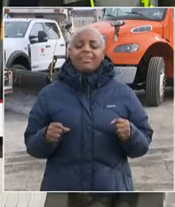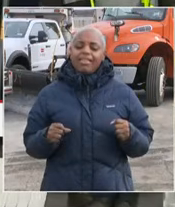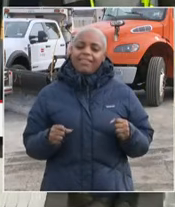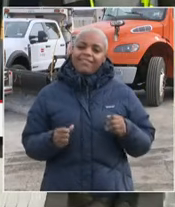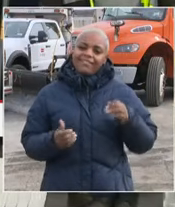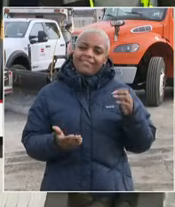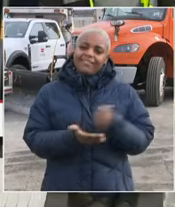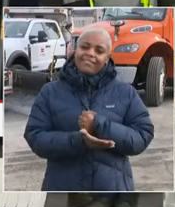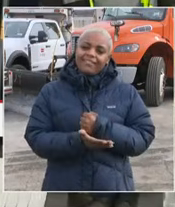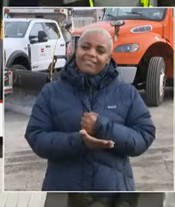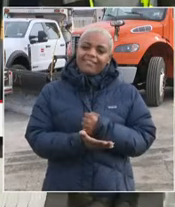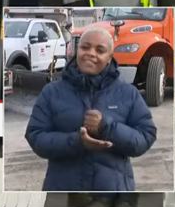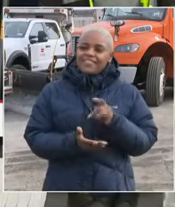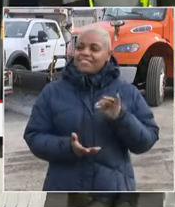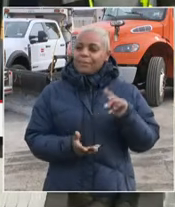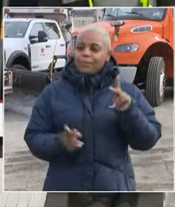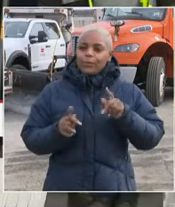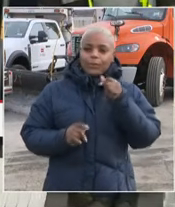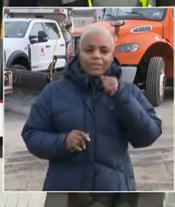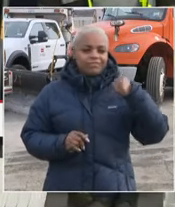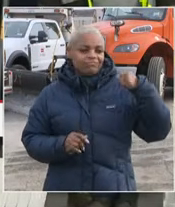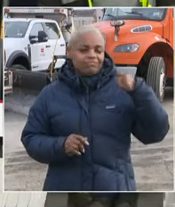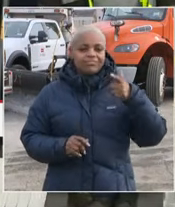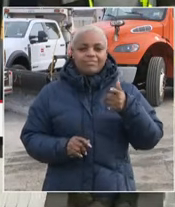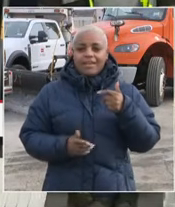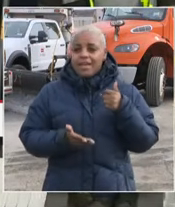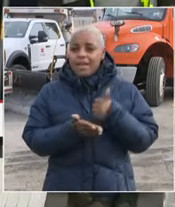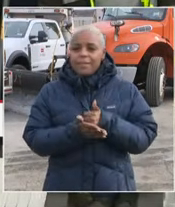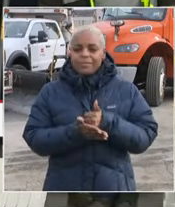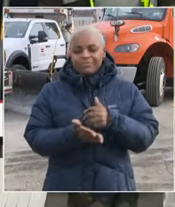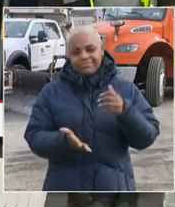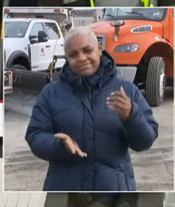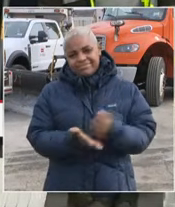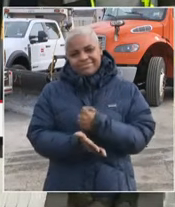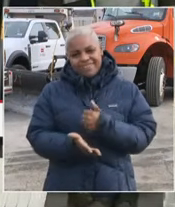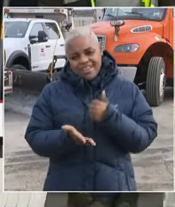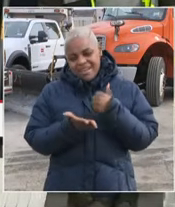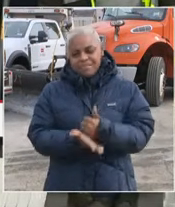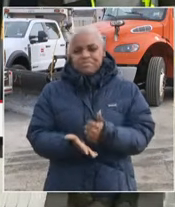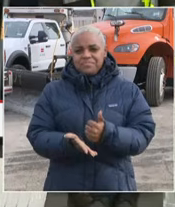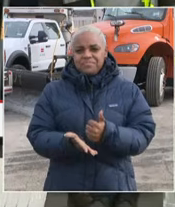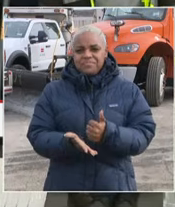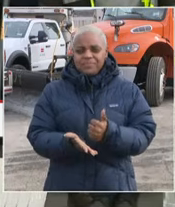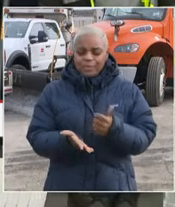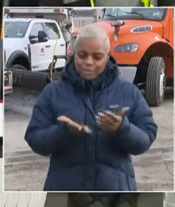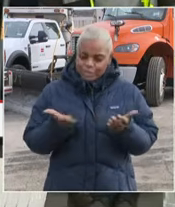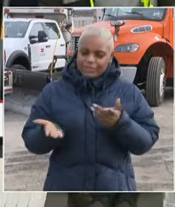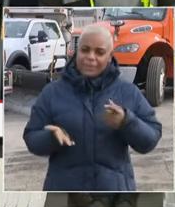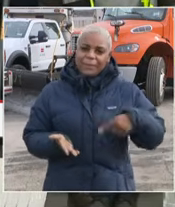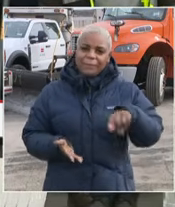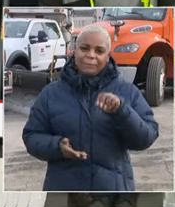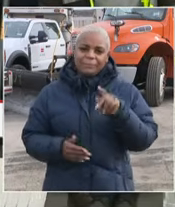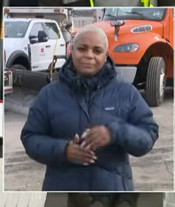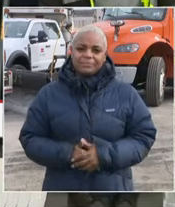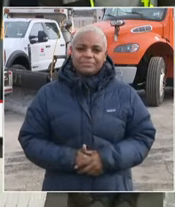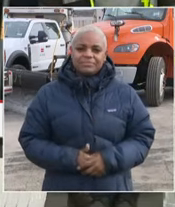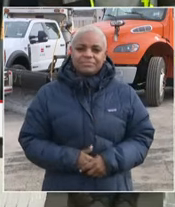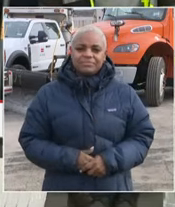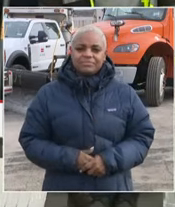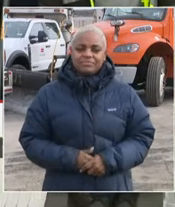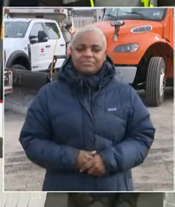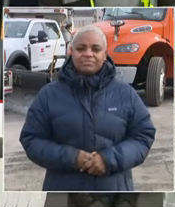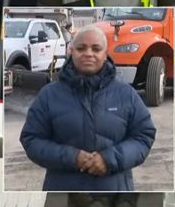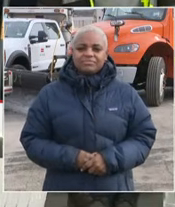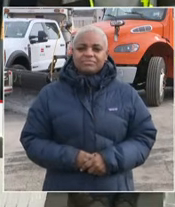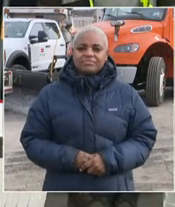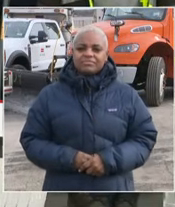who want to help a neighbor. This would be the time to serve your city and your neighbors.